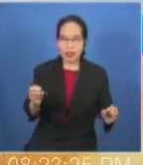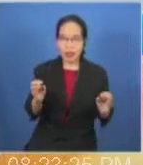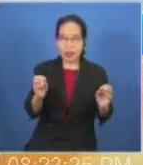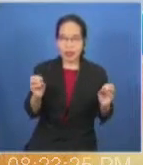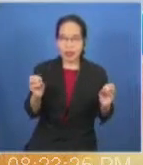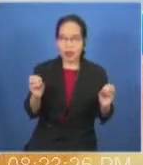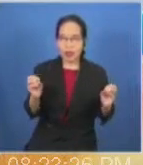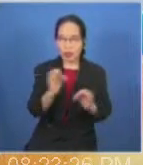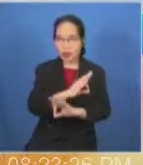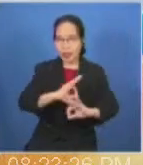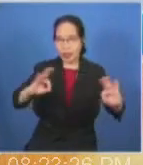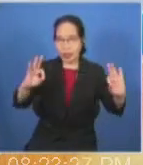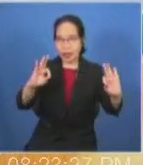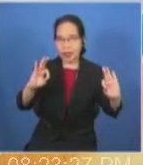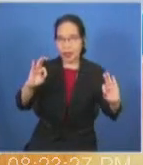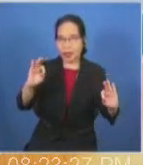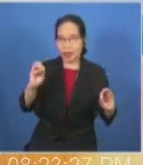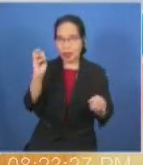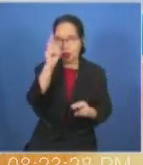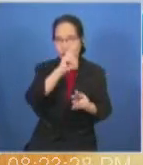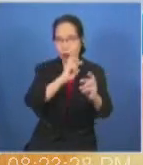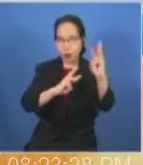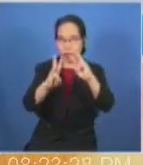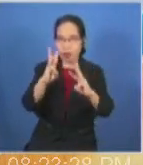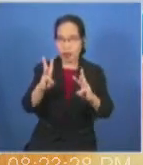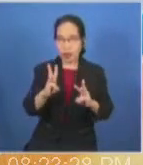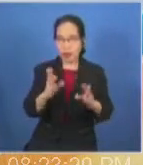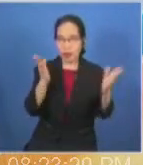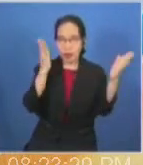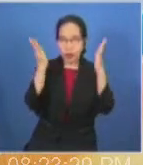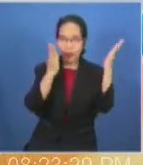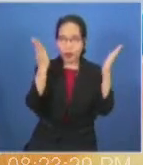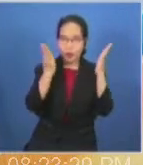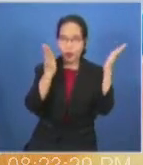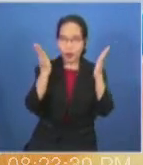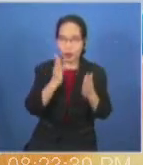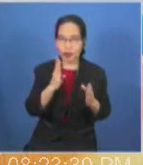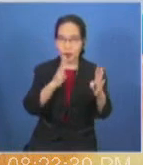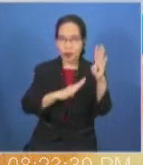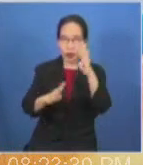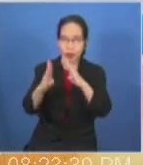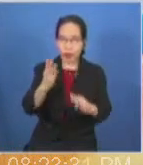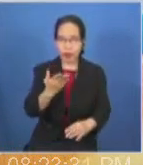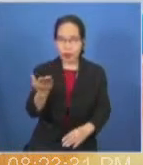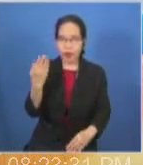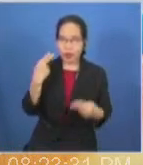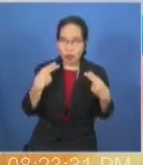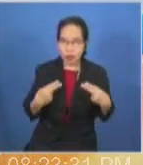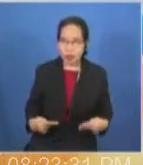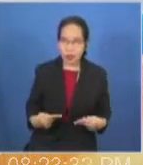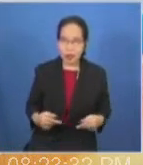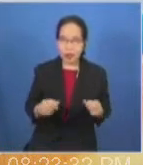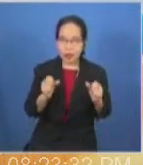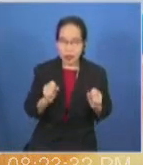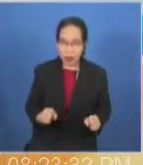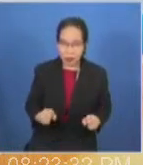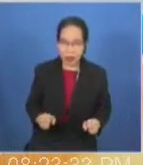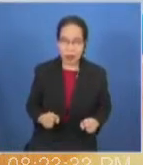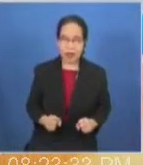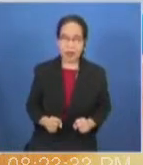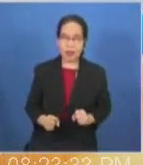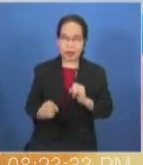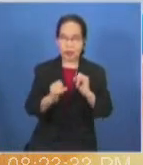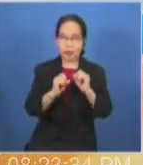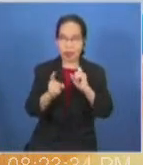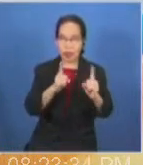Digital Clinic Hotline. It is open or available 24/7. If there is any way we could help and you have problems